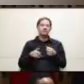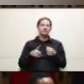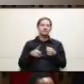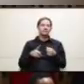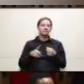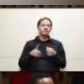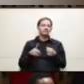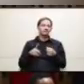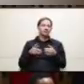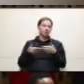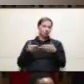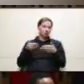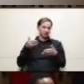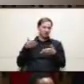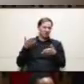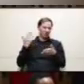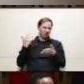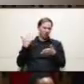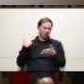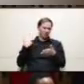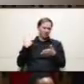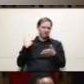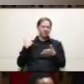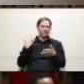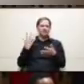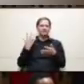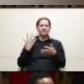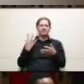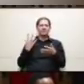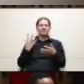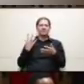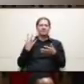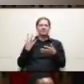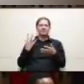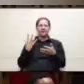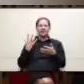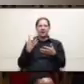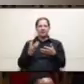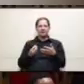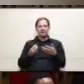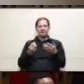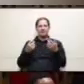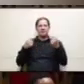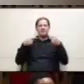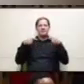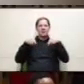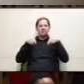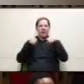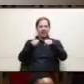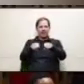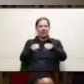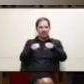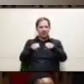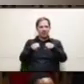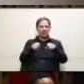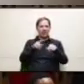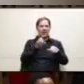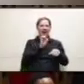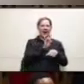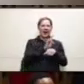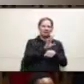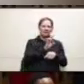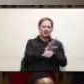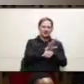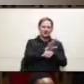where in the previous years, there were parallel council structures. There were two councils, and out of those